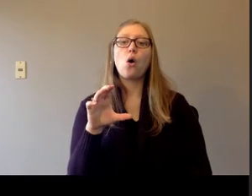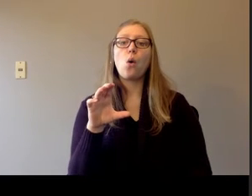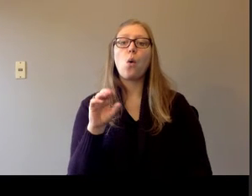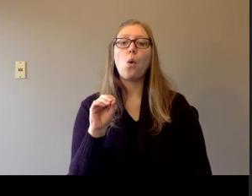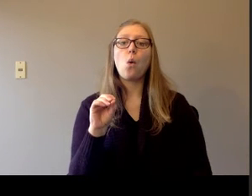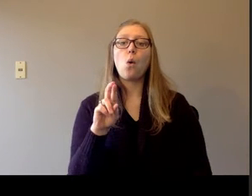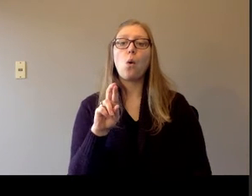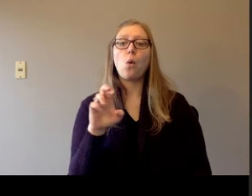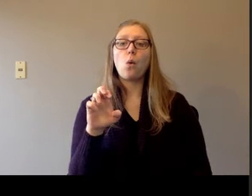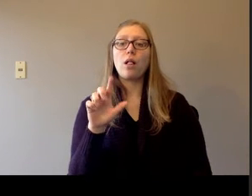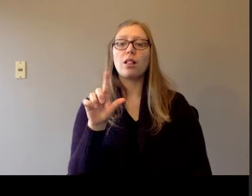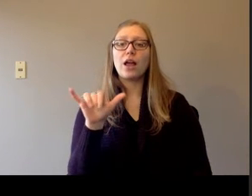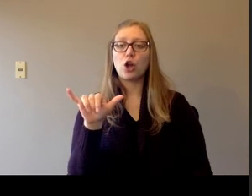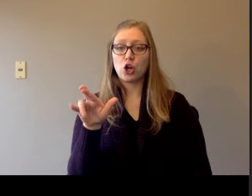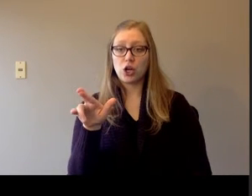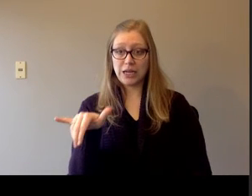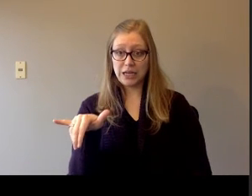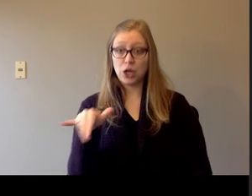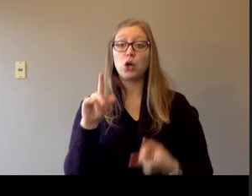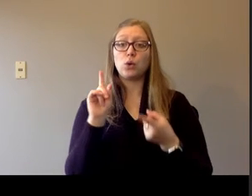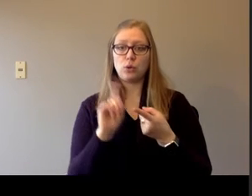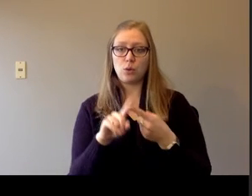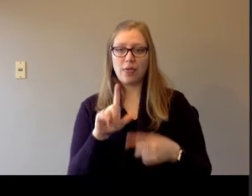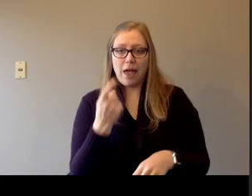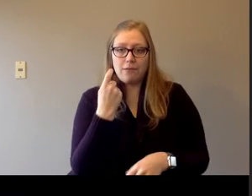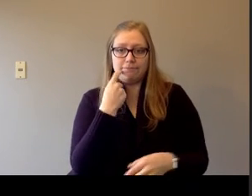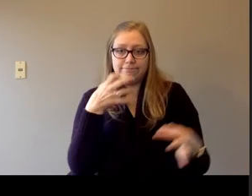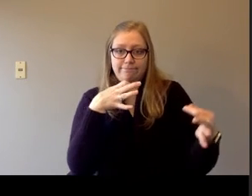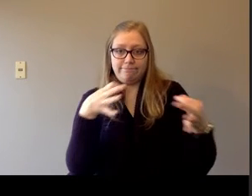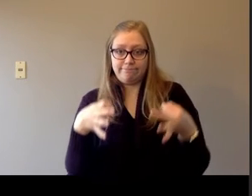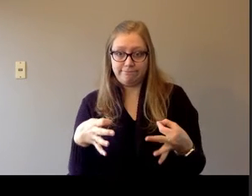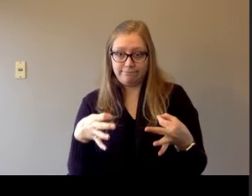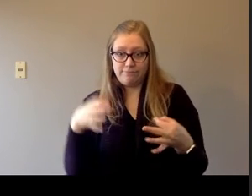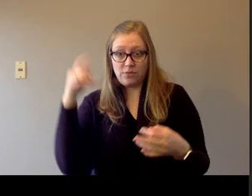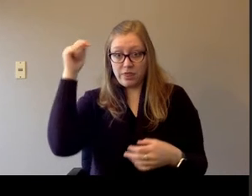is just a theorem that follows directly